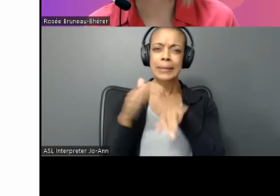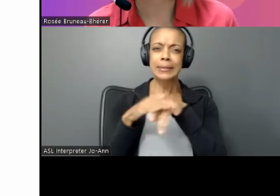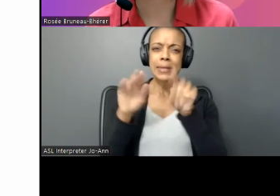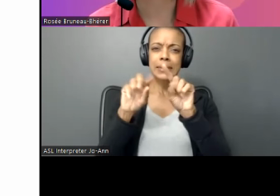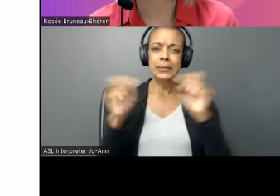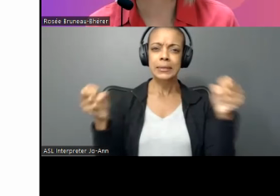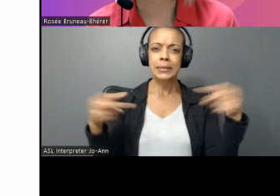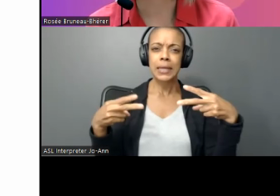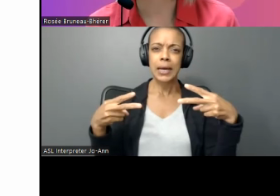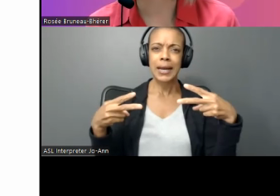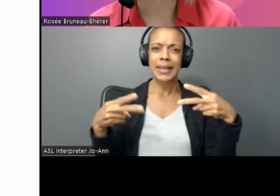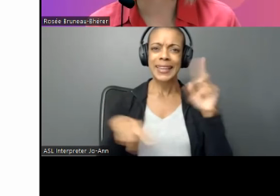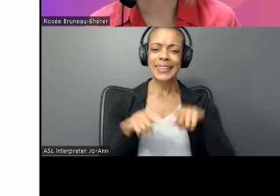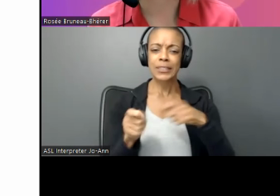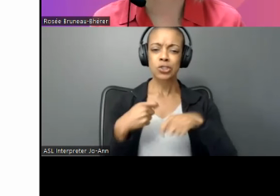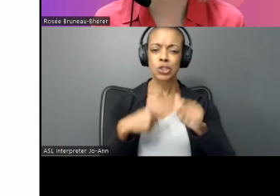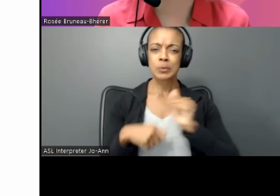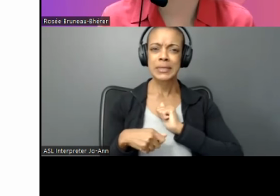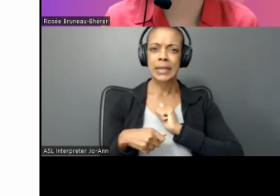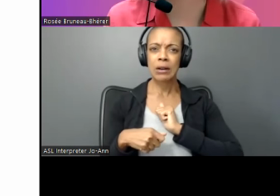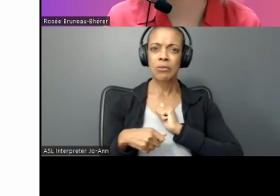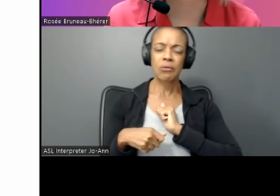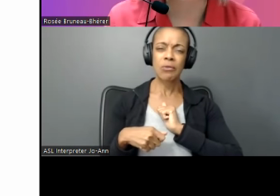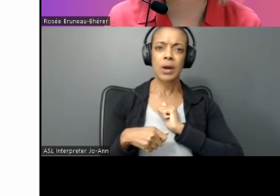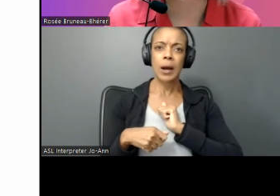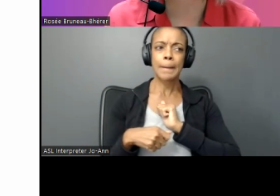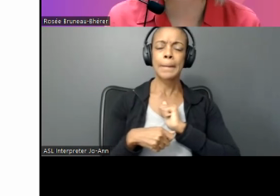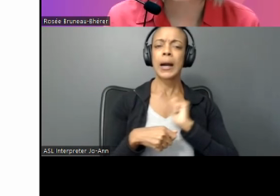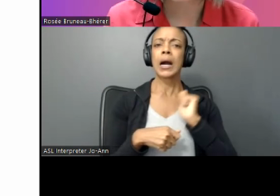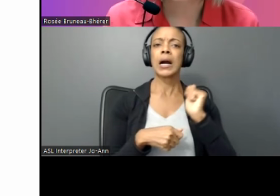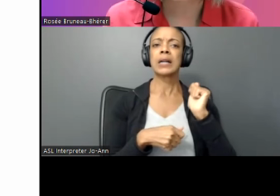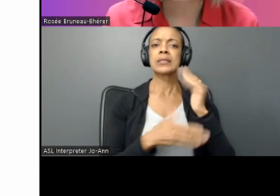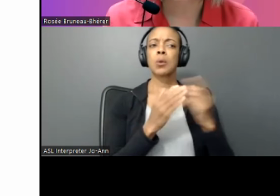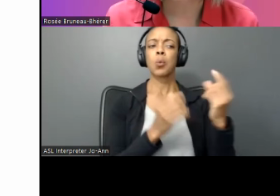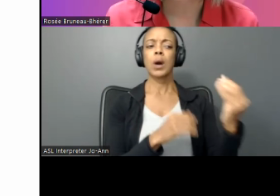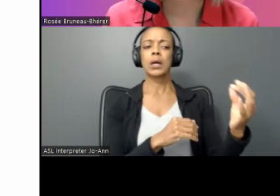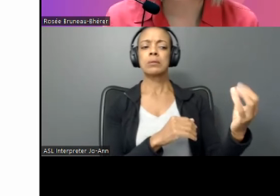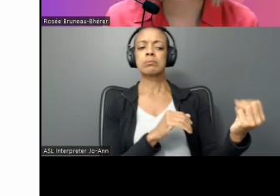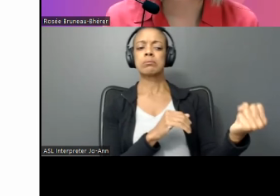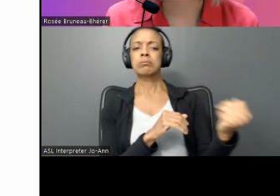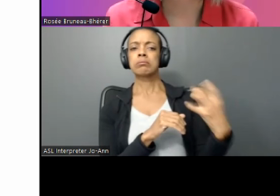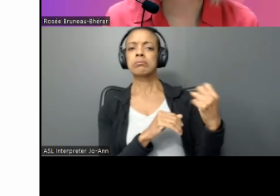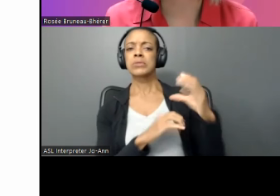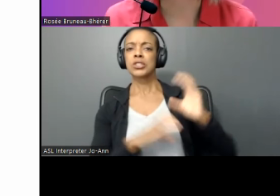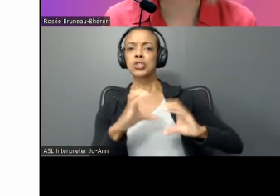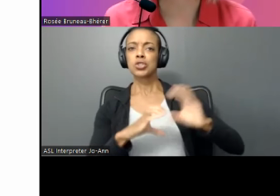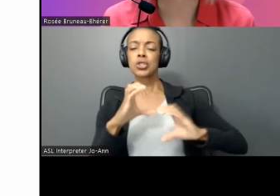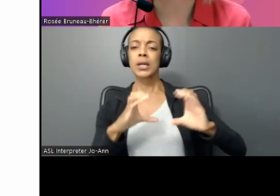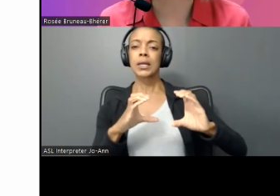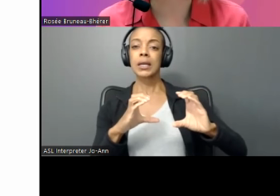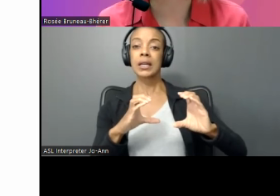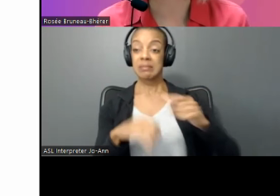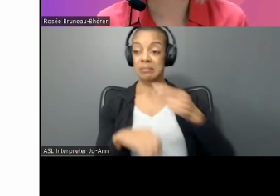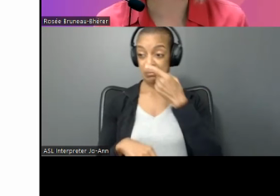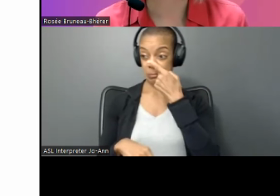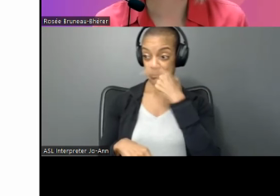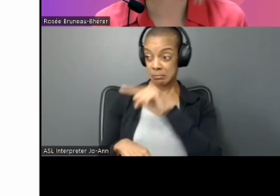so I can't change them myself, but I got some instructions in the chat, so José, now would you like